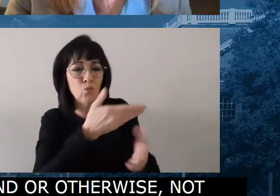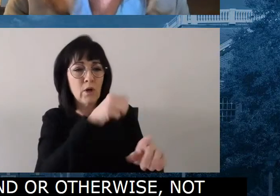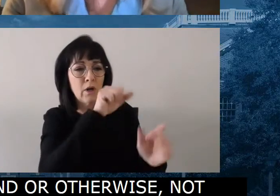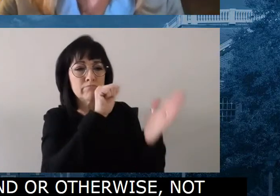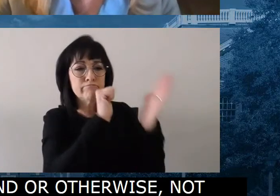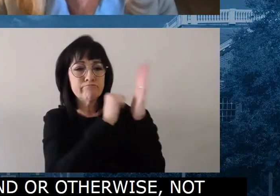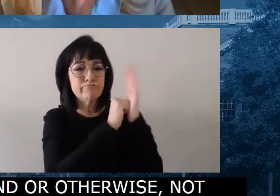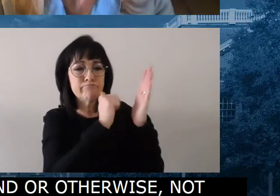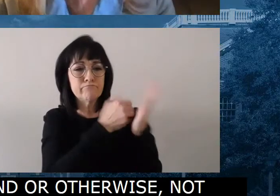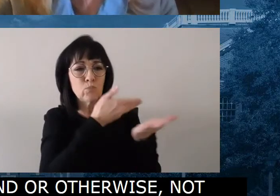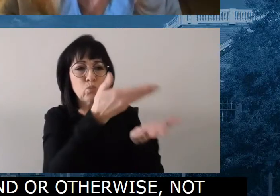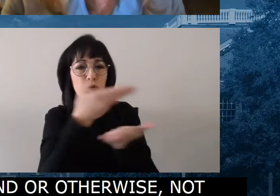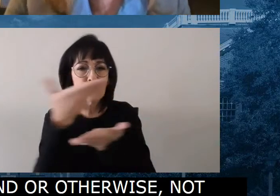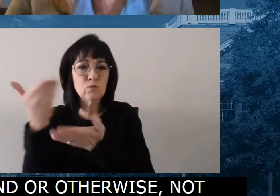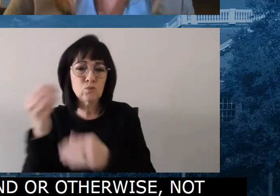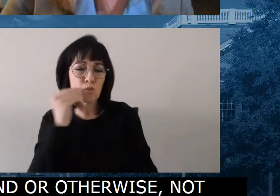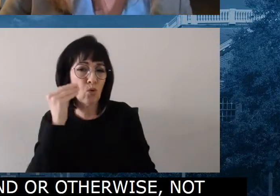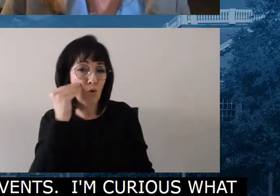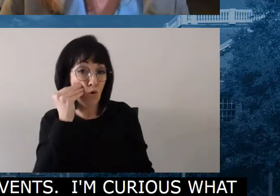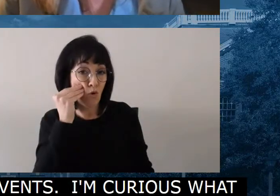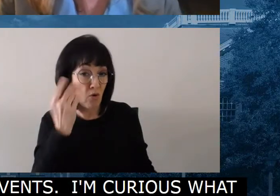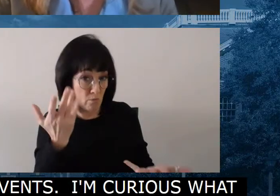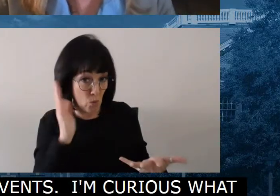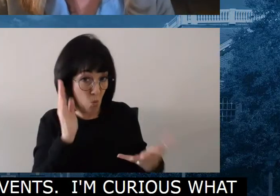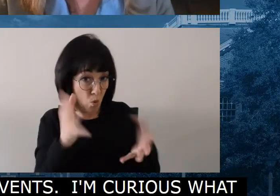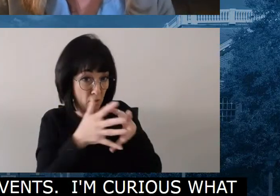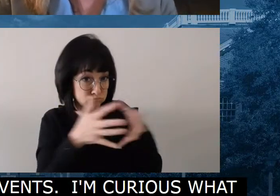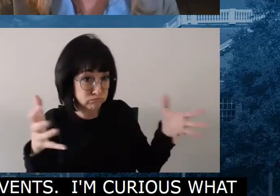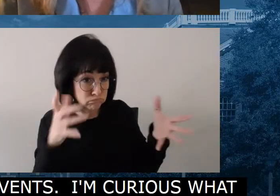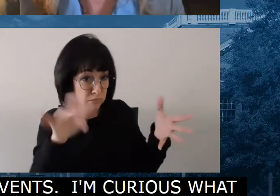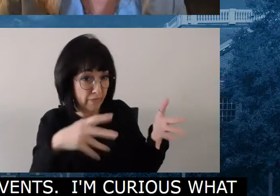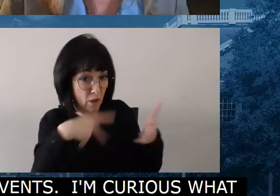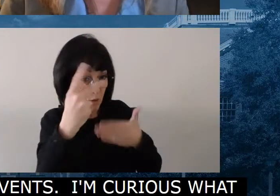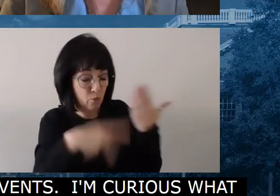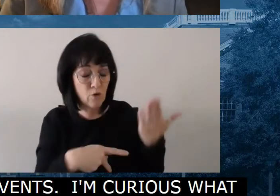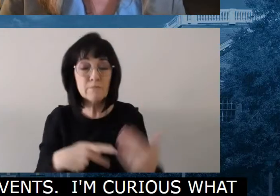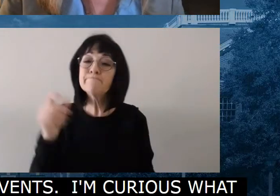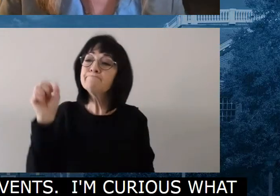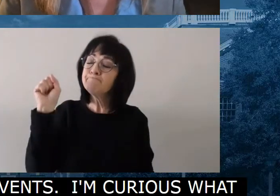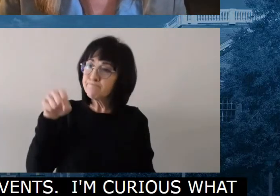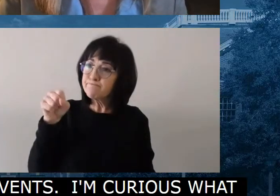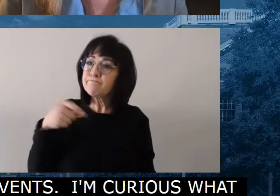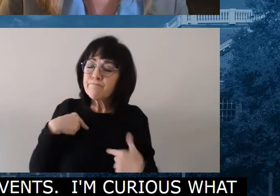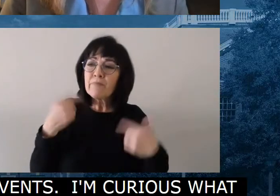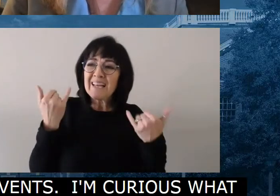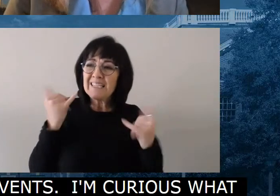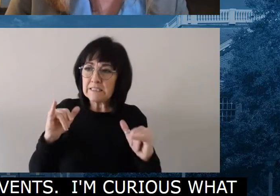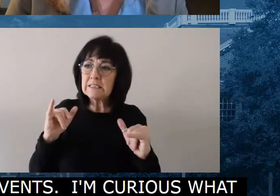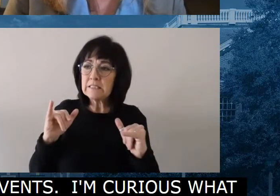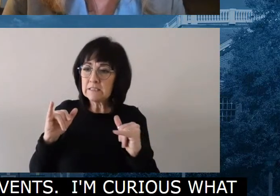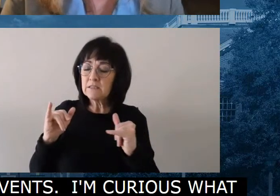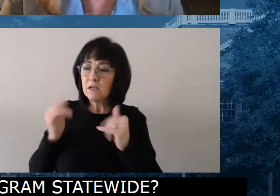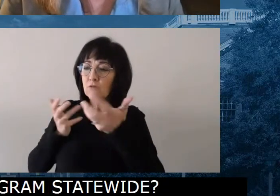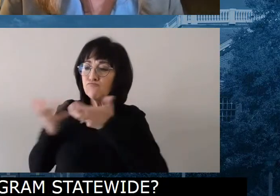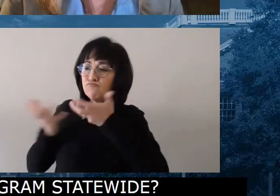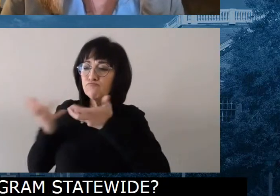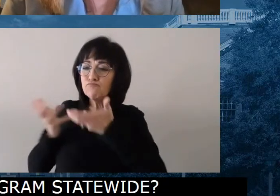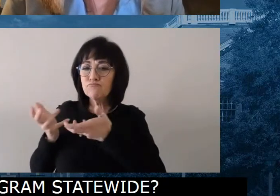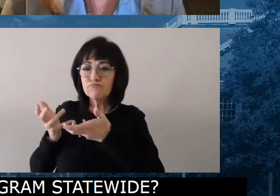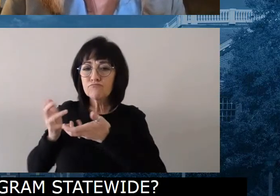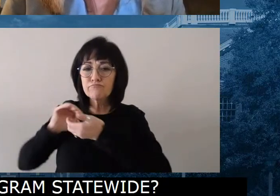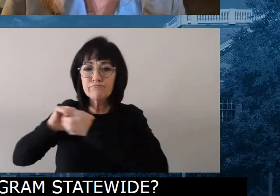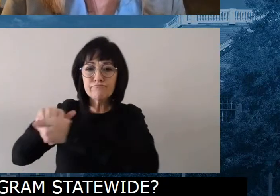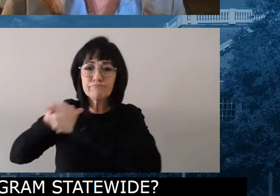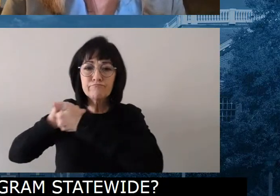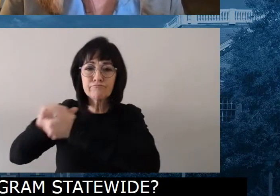Yeah, well, right now we're working with some partners who are interested in playing a role in